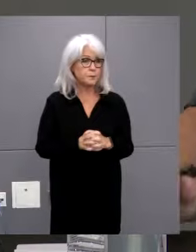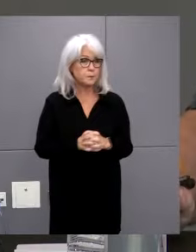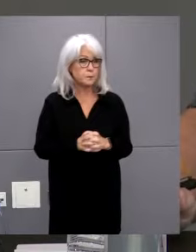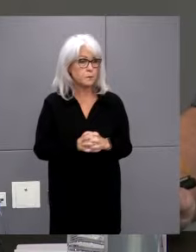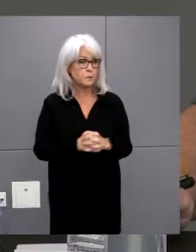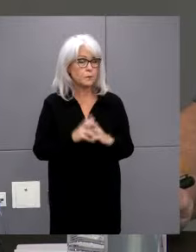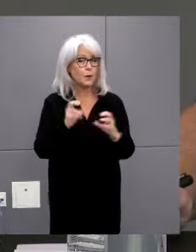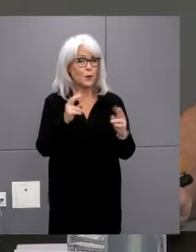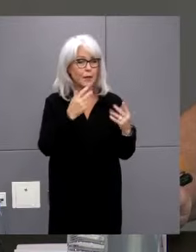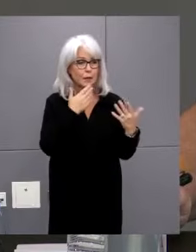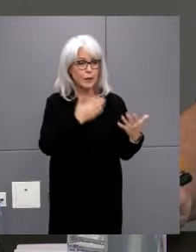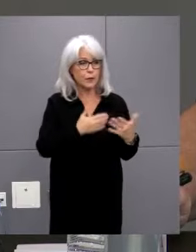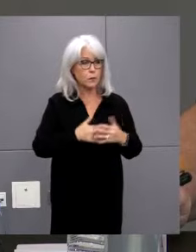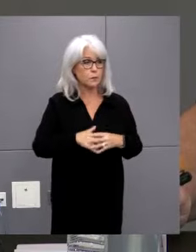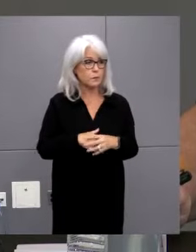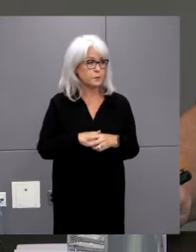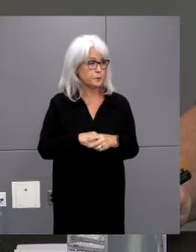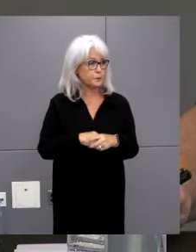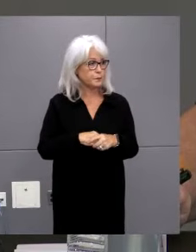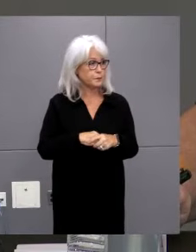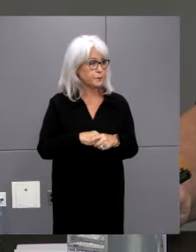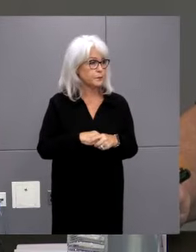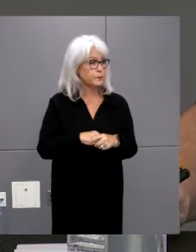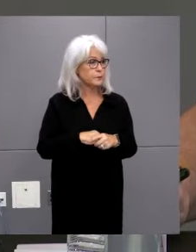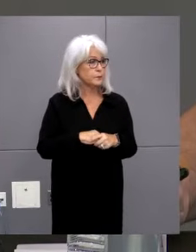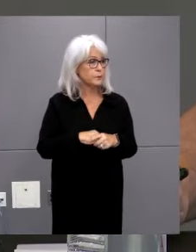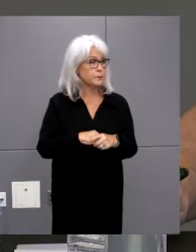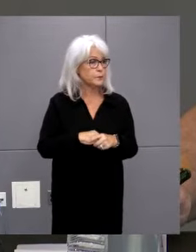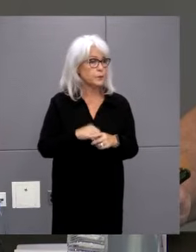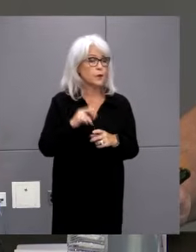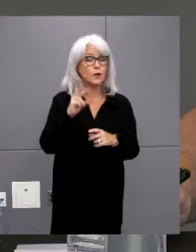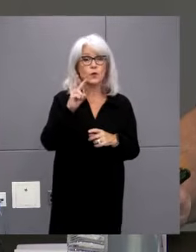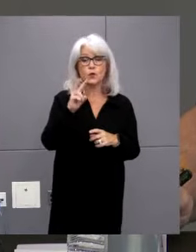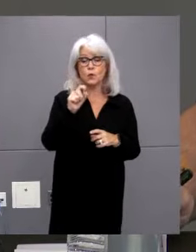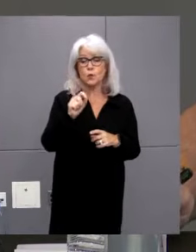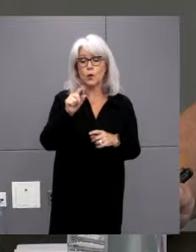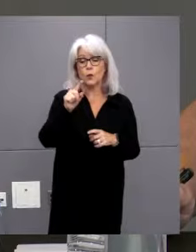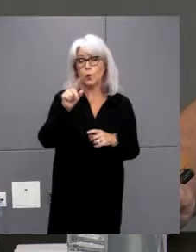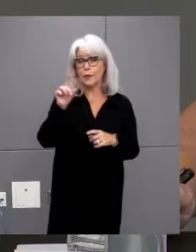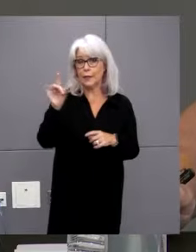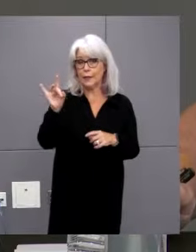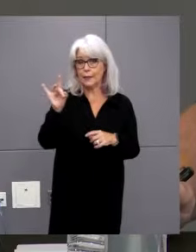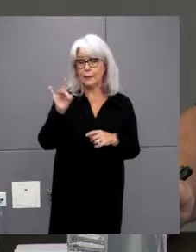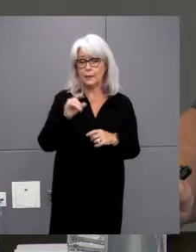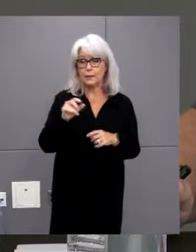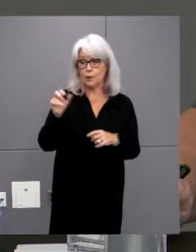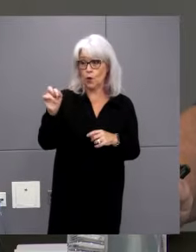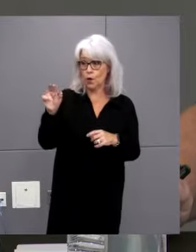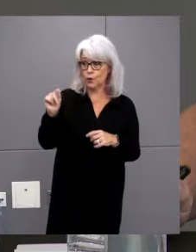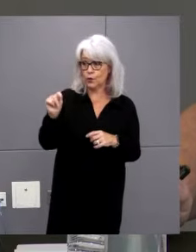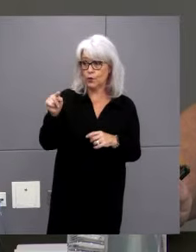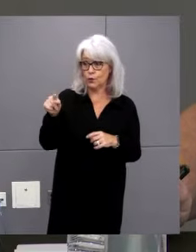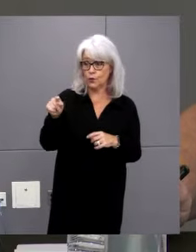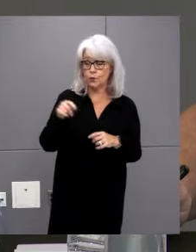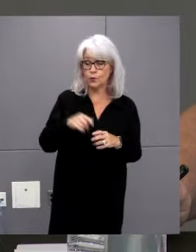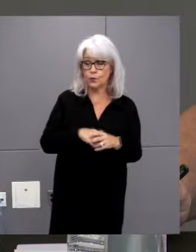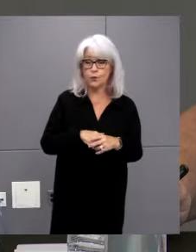Thank you. We're at 2.18, Art.